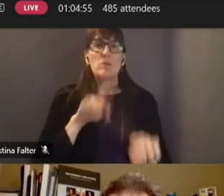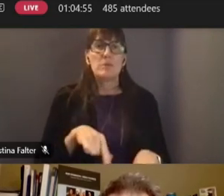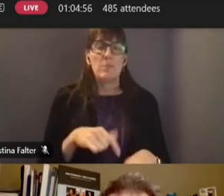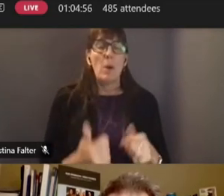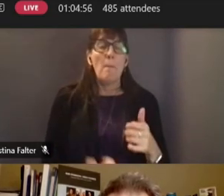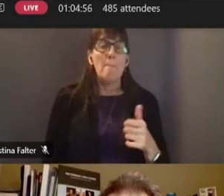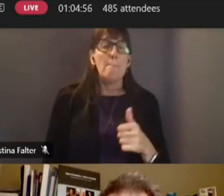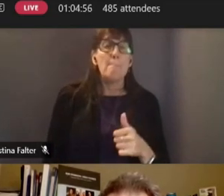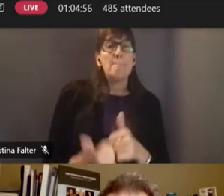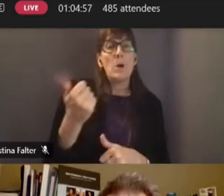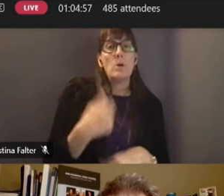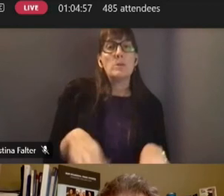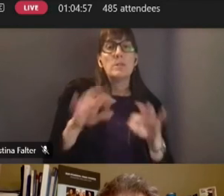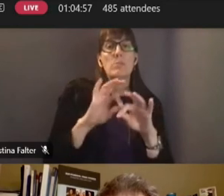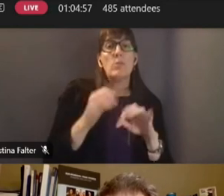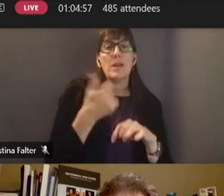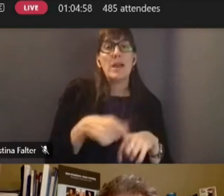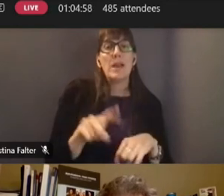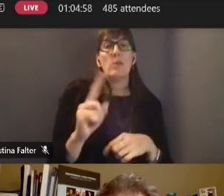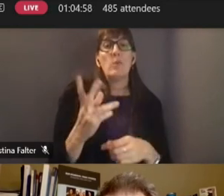everyone for tuning in today with us.